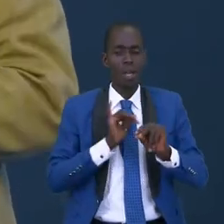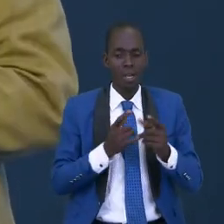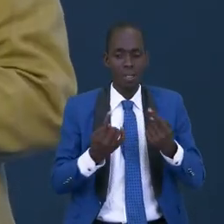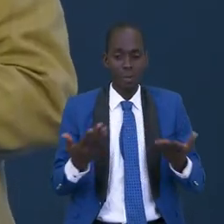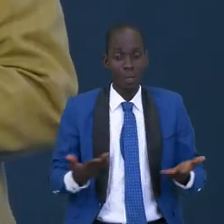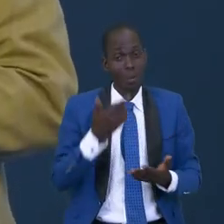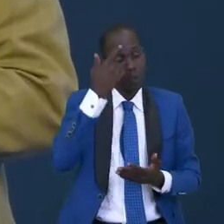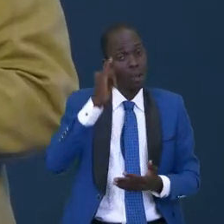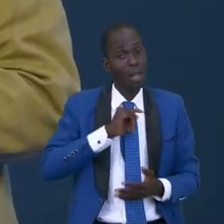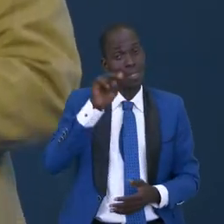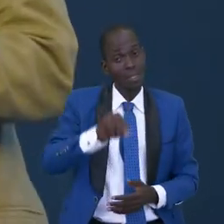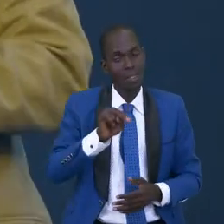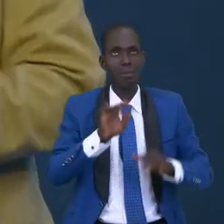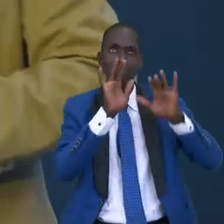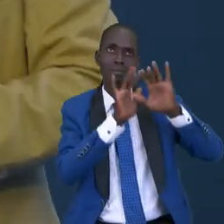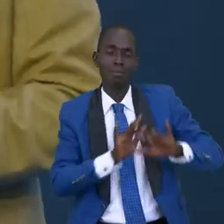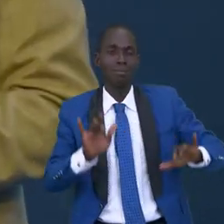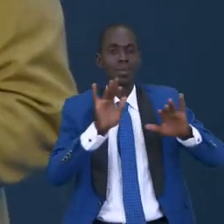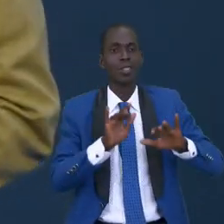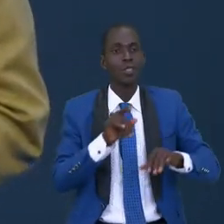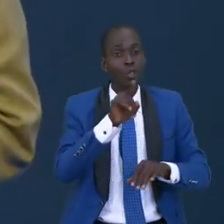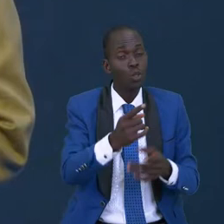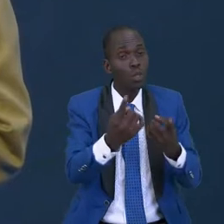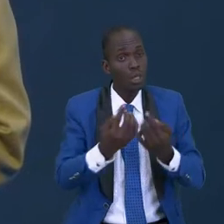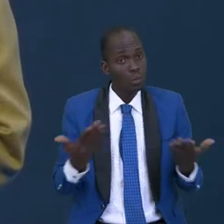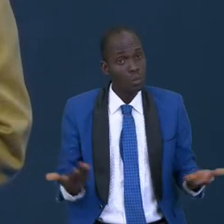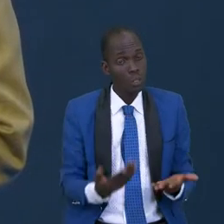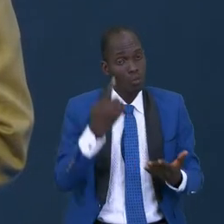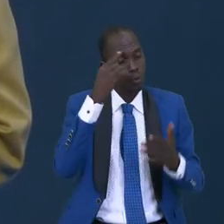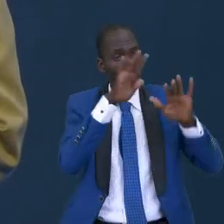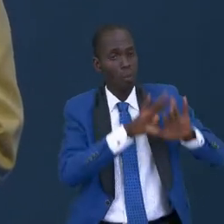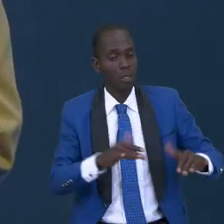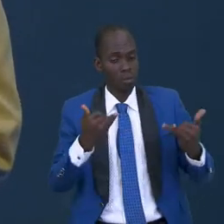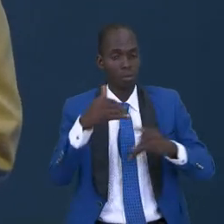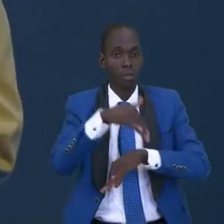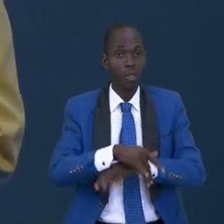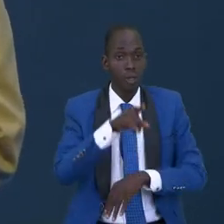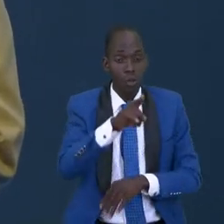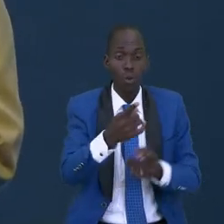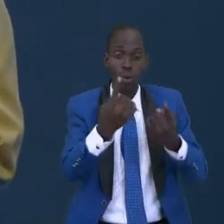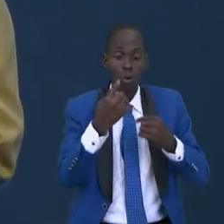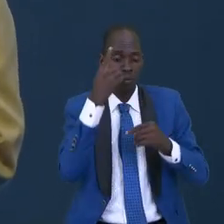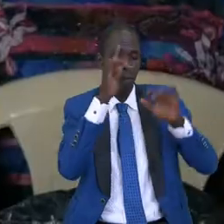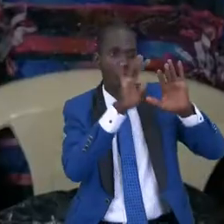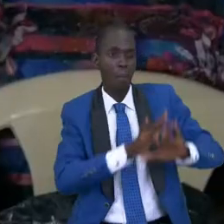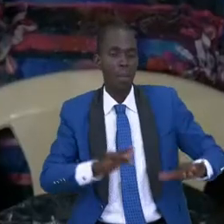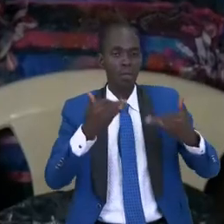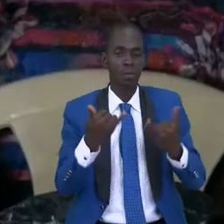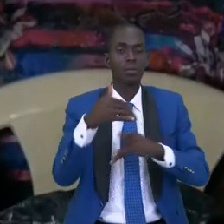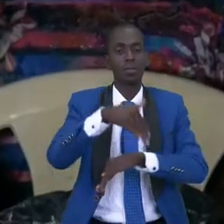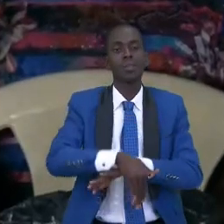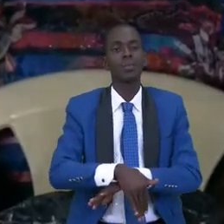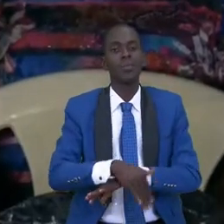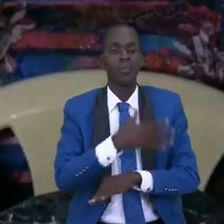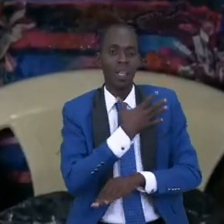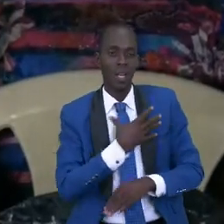of mercy. You come for mercy tonight. I said you come for mercy tonight. And